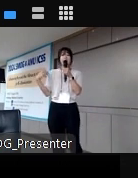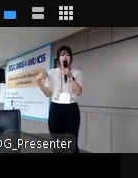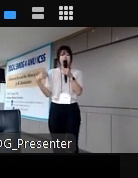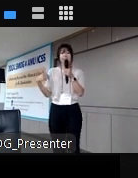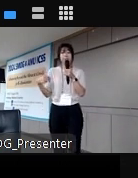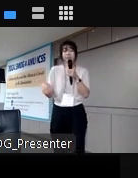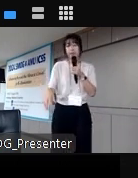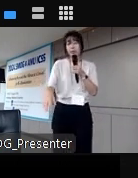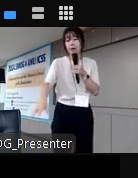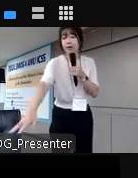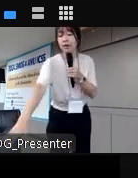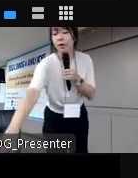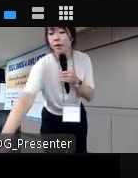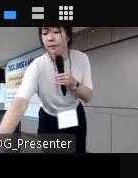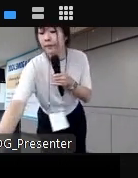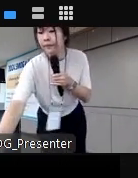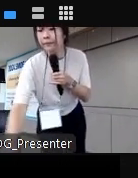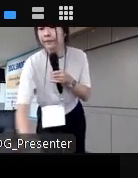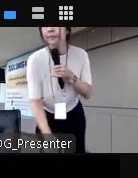later.